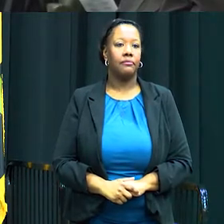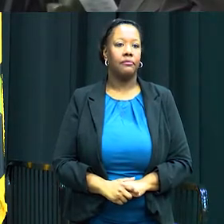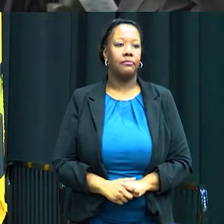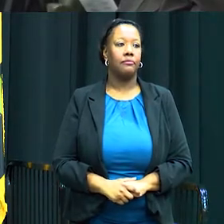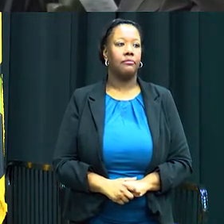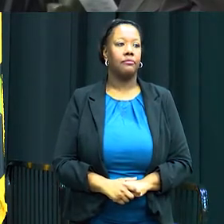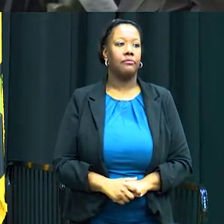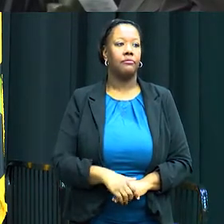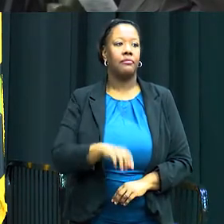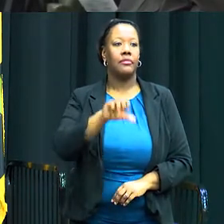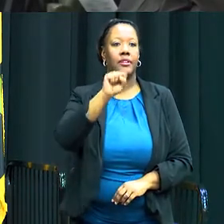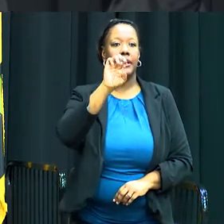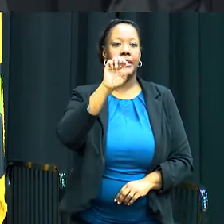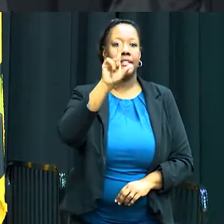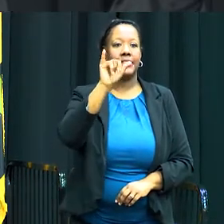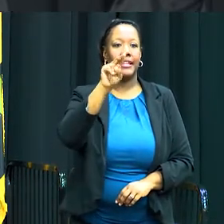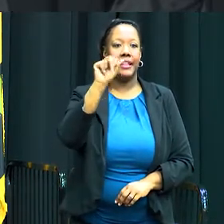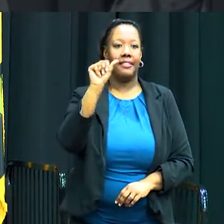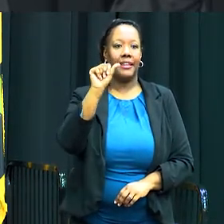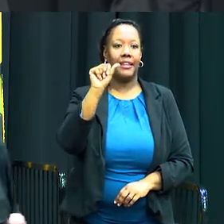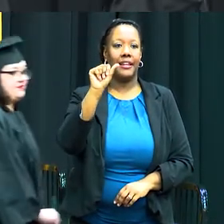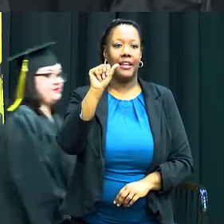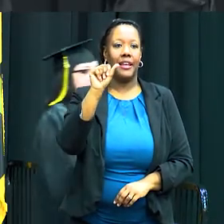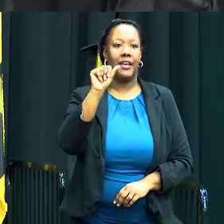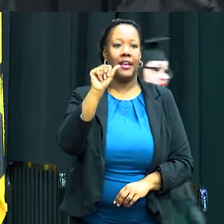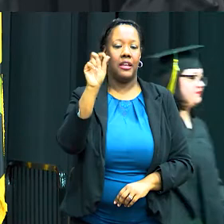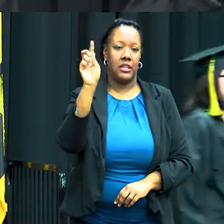Selena Gabriela Padilla Gallardo.